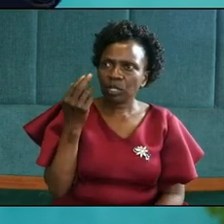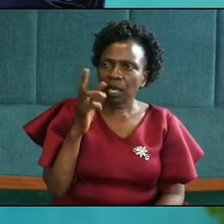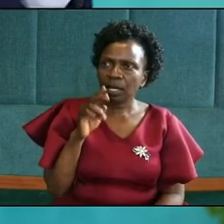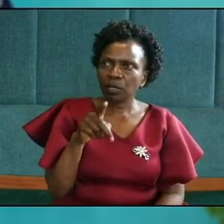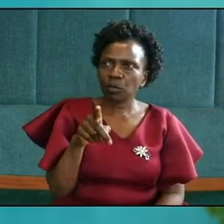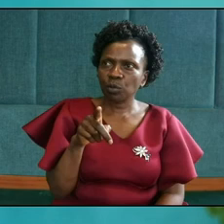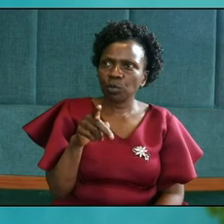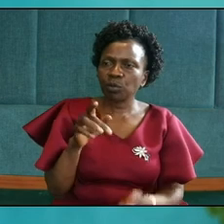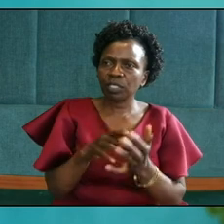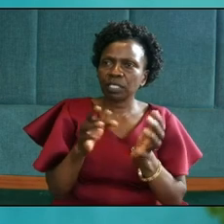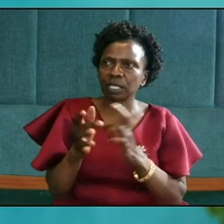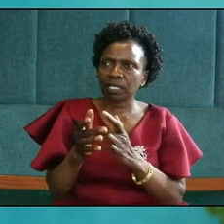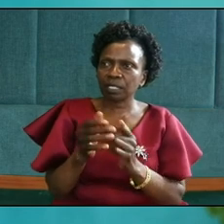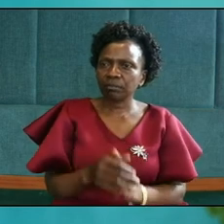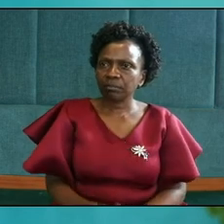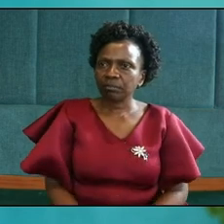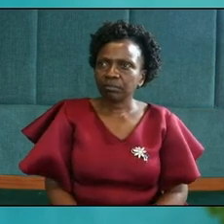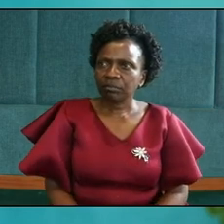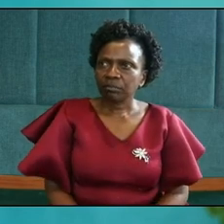you Jesus?